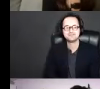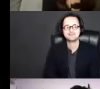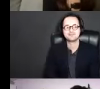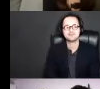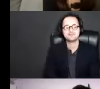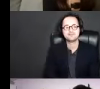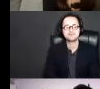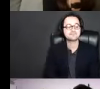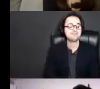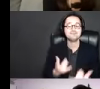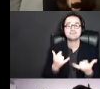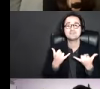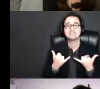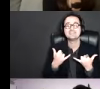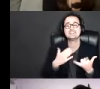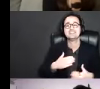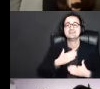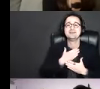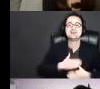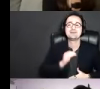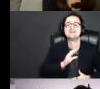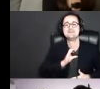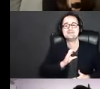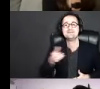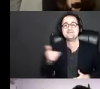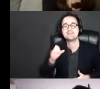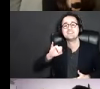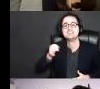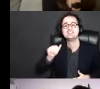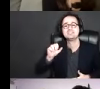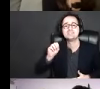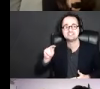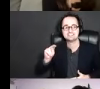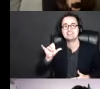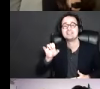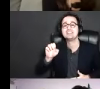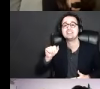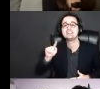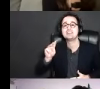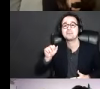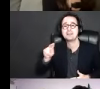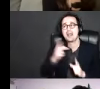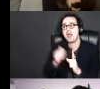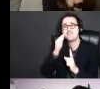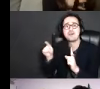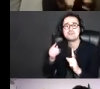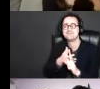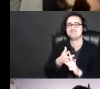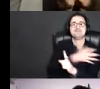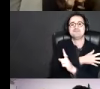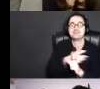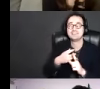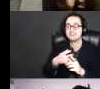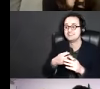So today is my greatest pleasure to introduce Professor Jason Yeatman. I have known him before he had even started graduate school, as I was